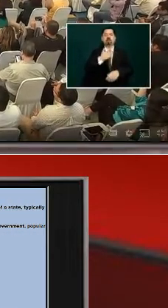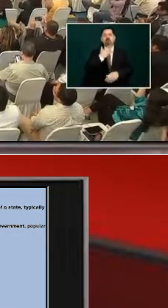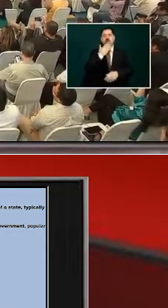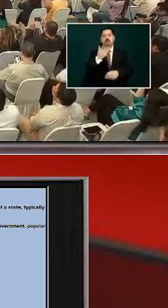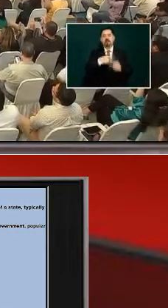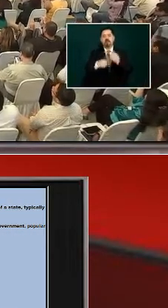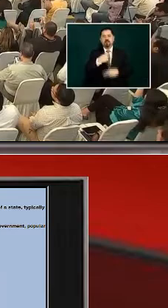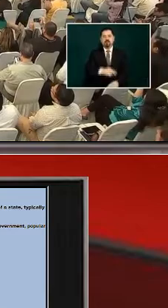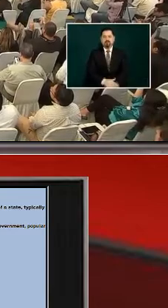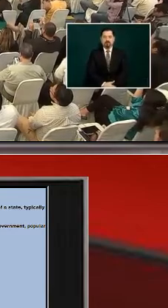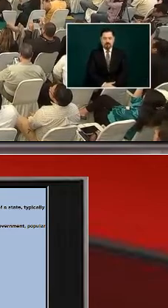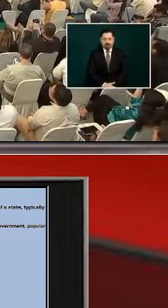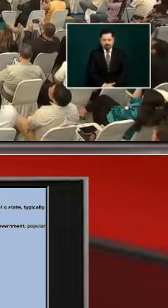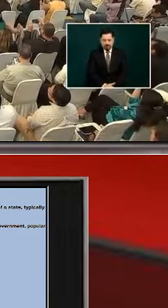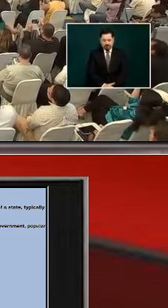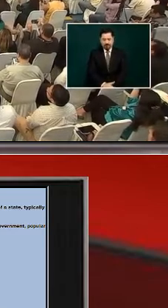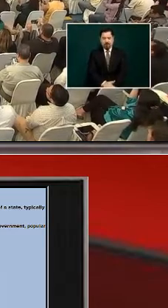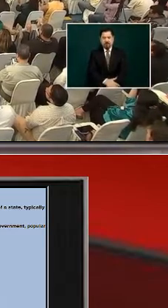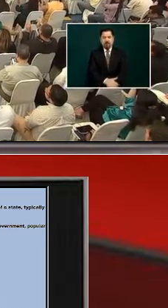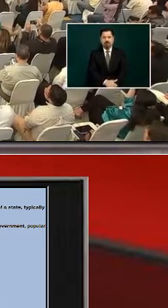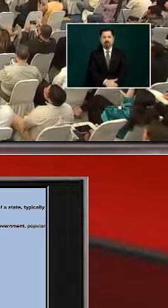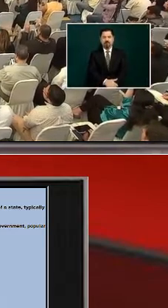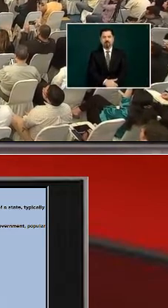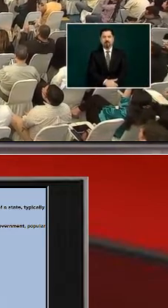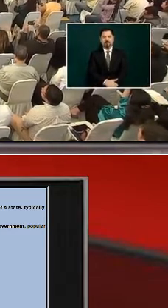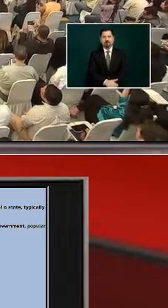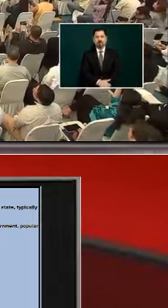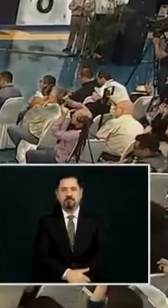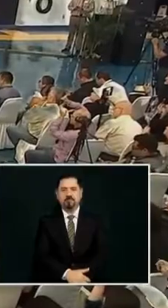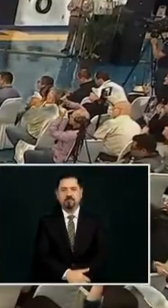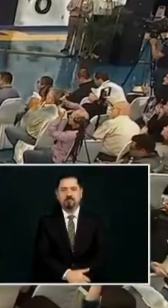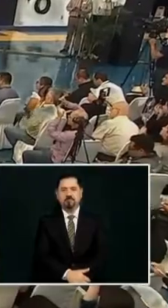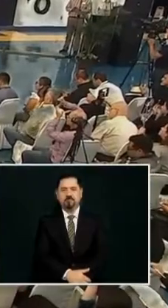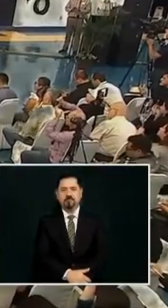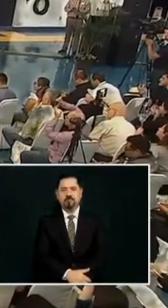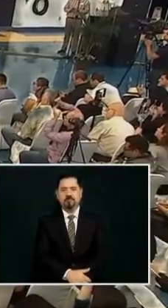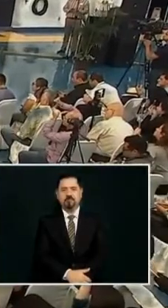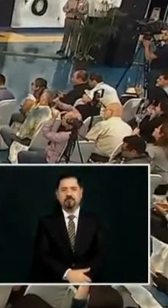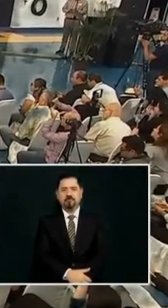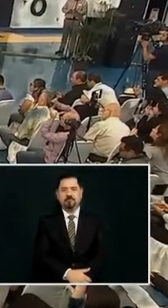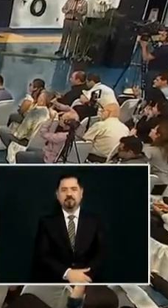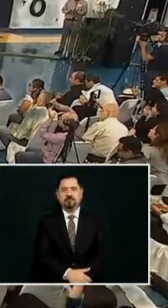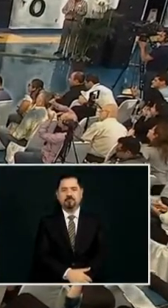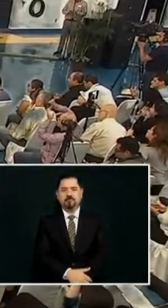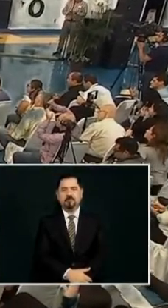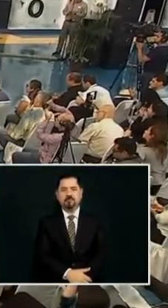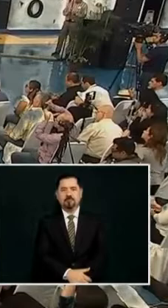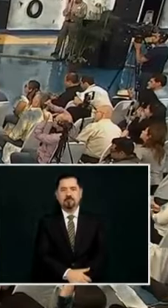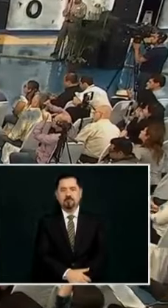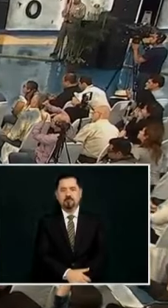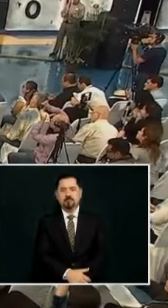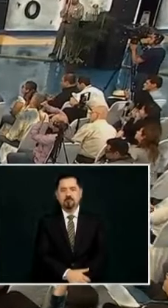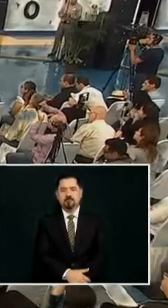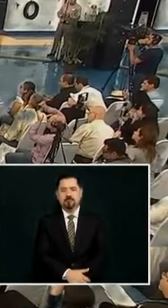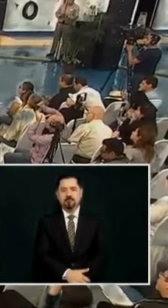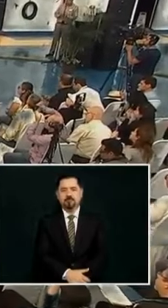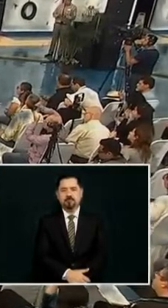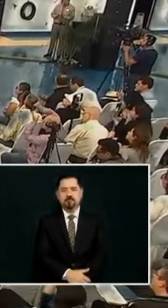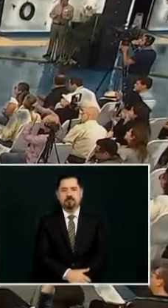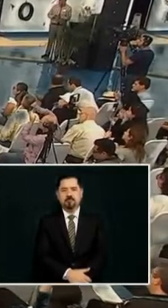to show you a possible setup that I could do this is my regular setup